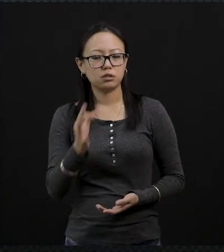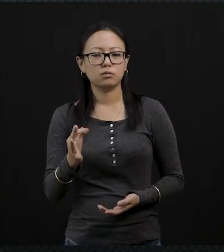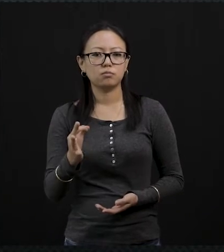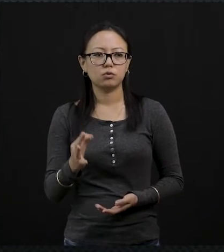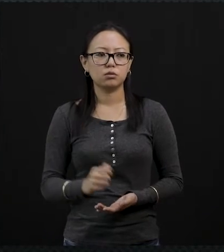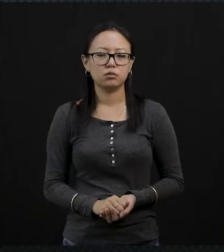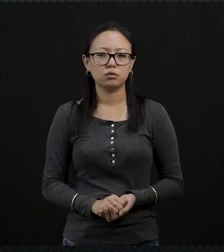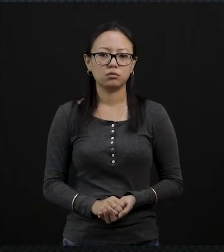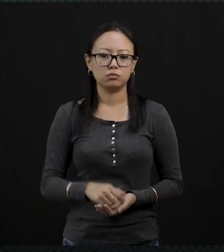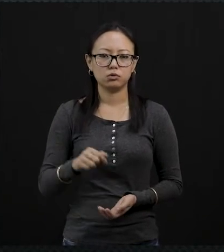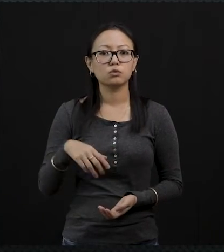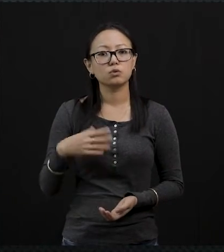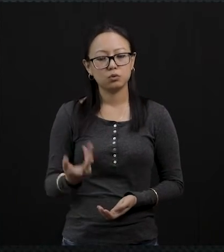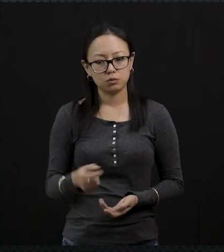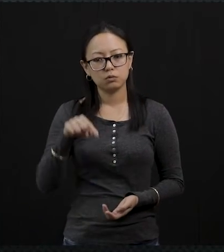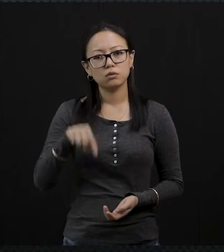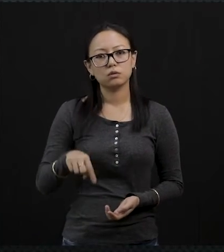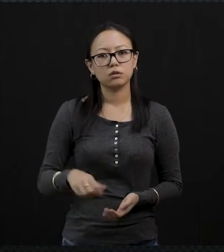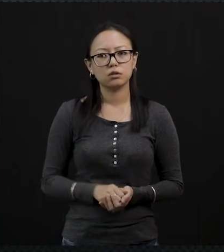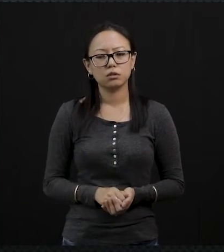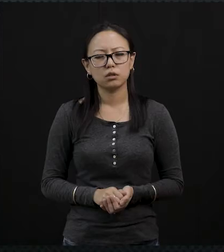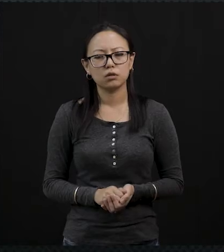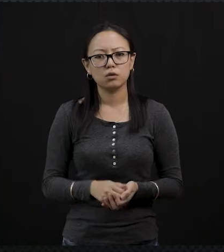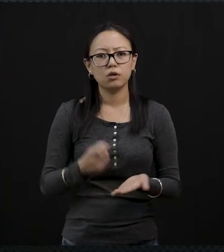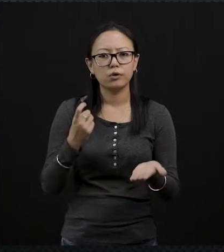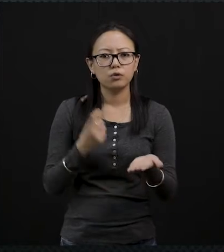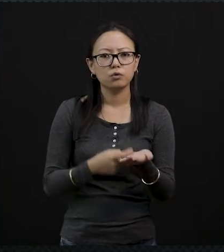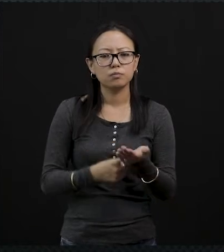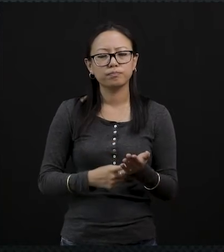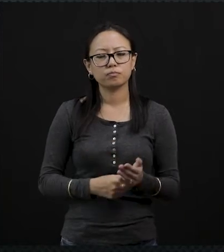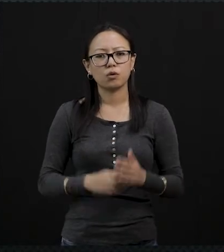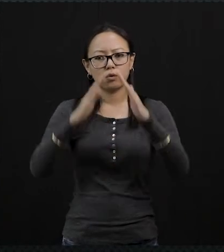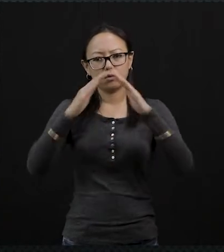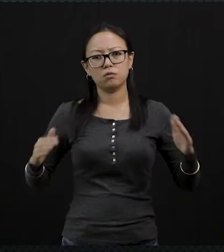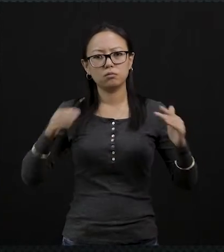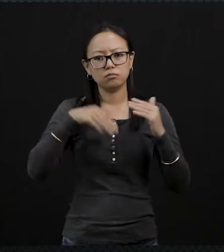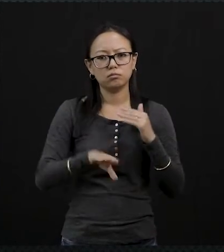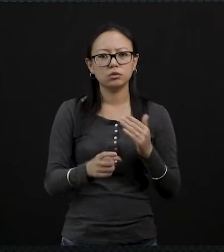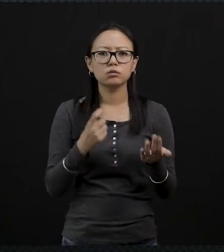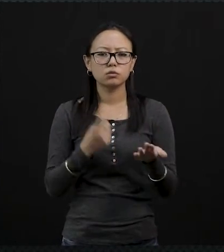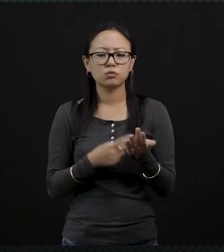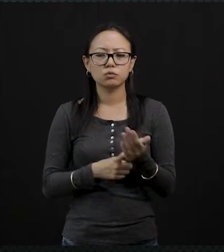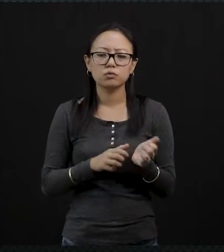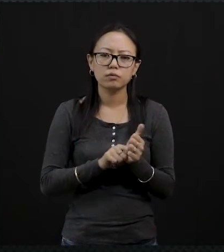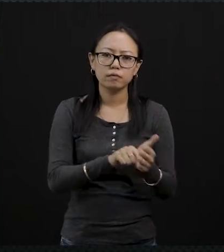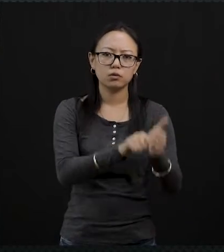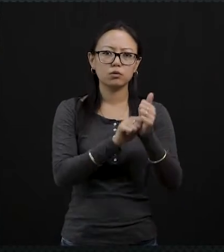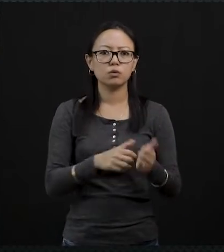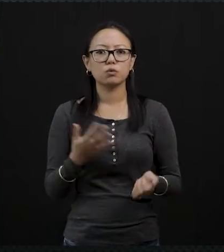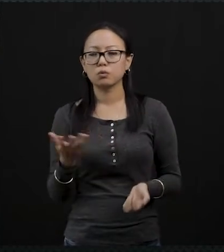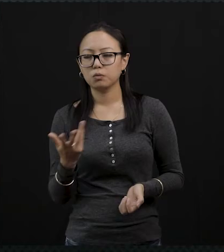learn about some precautionary measures we have to take at home. We'll